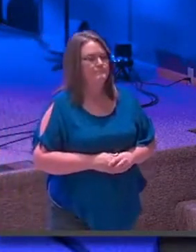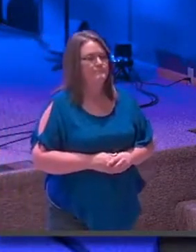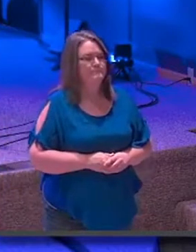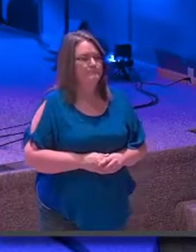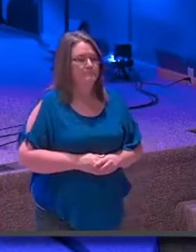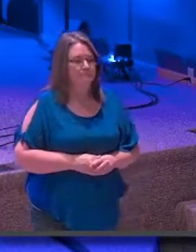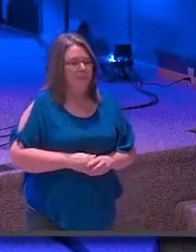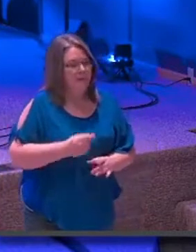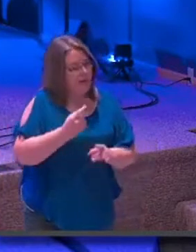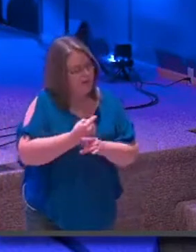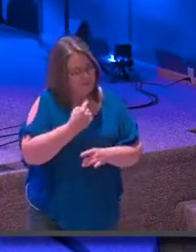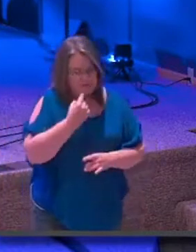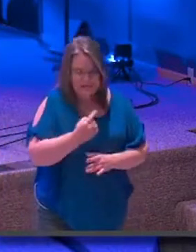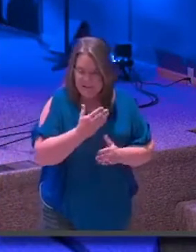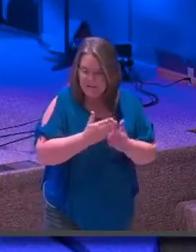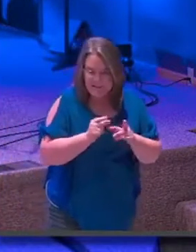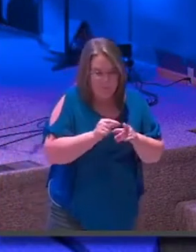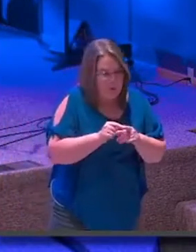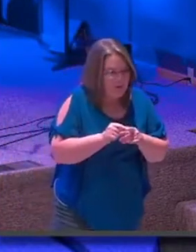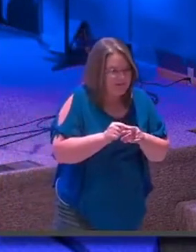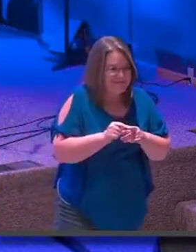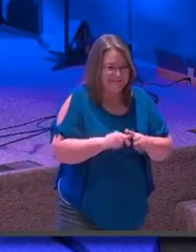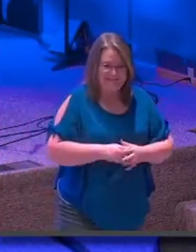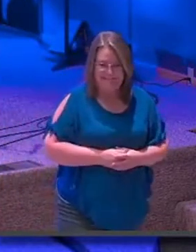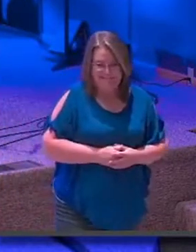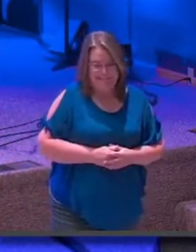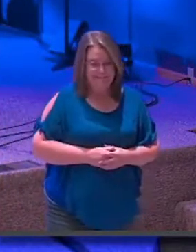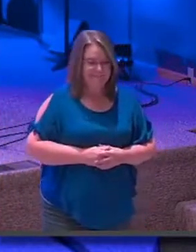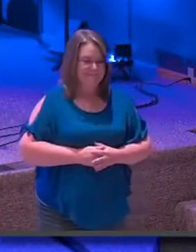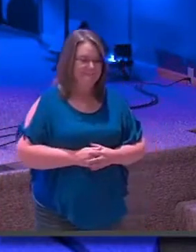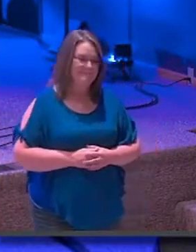I'm just saying some words up here. I don't know.